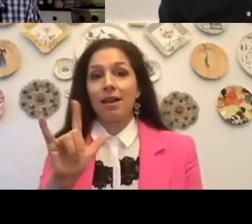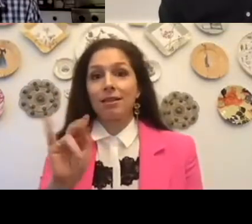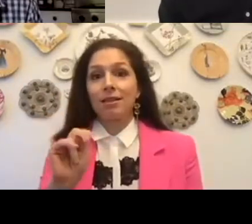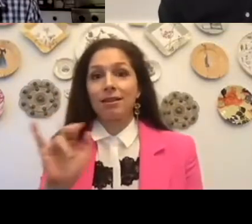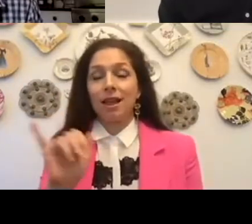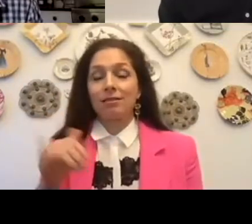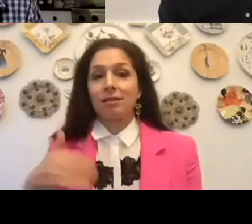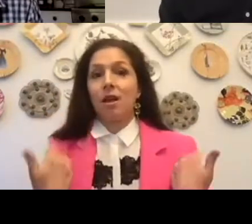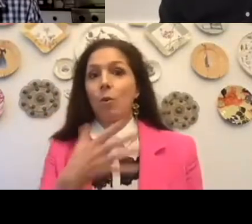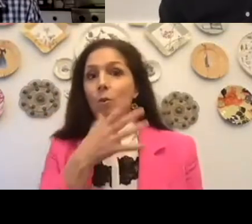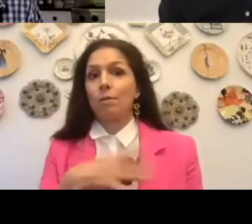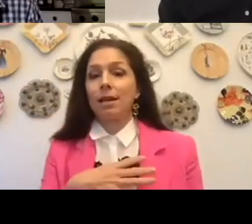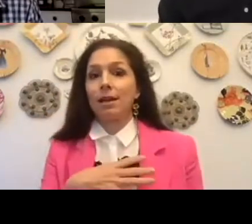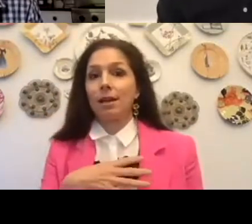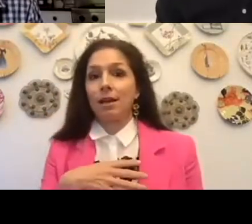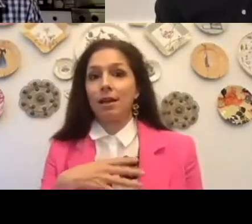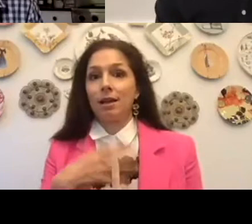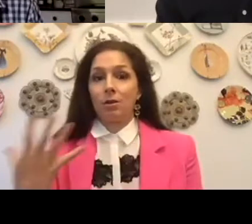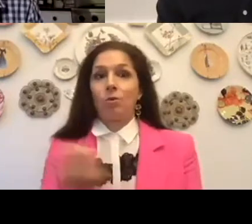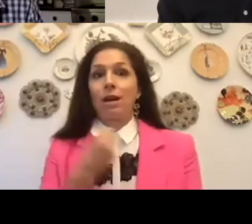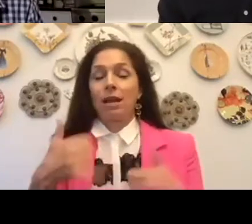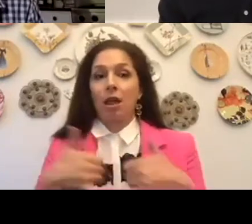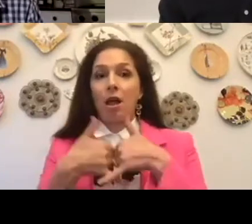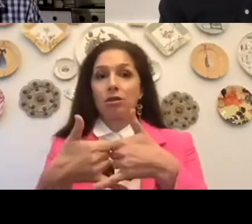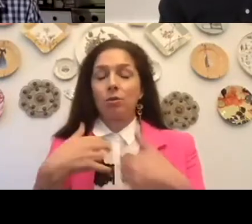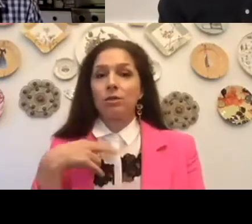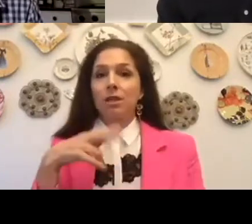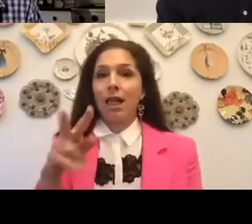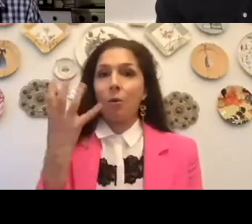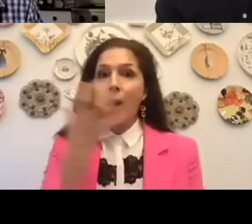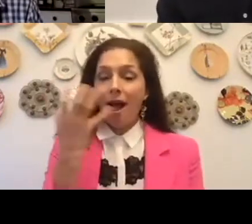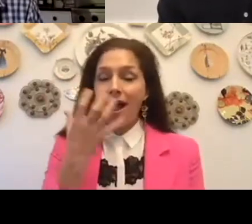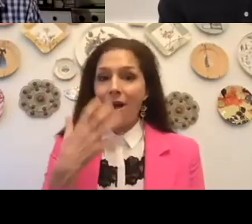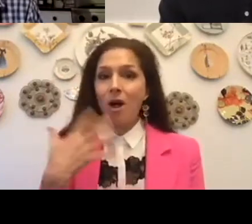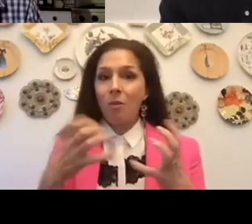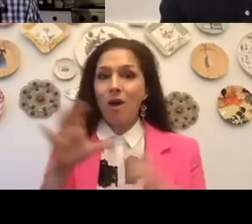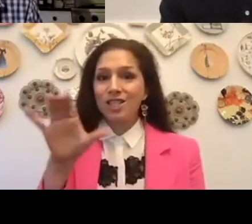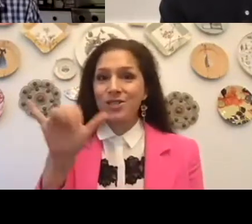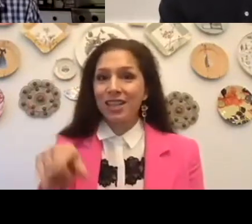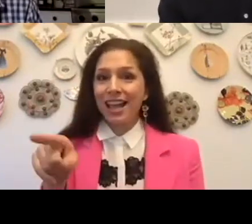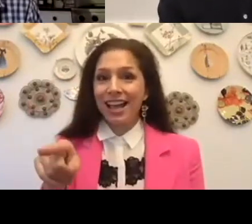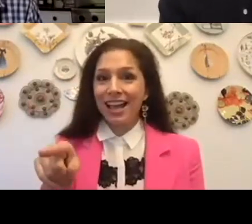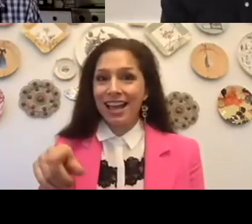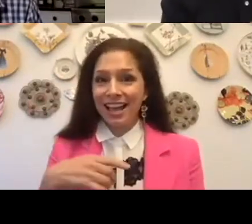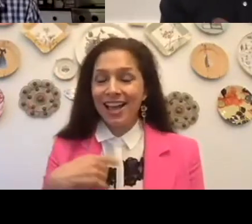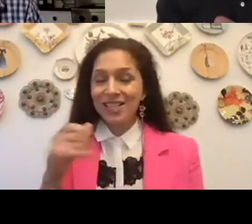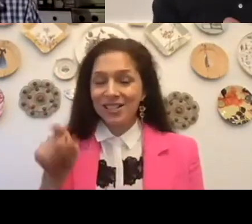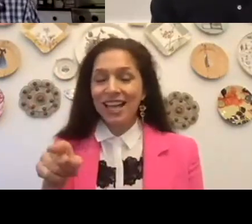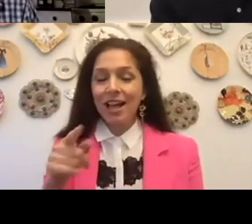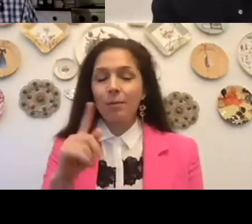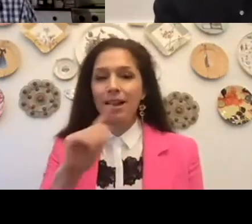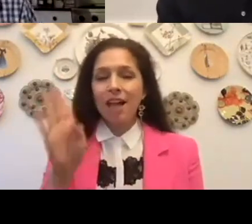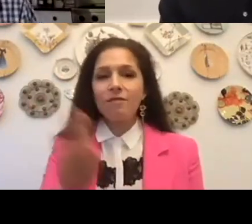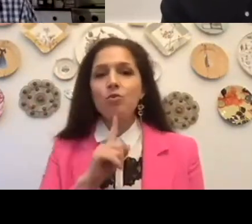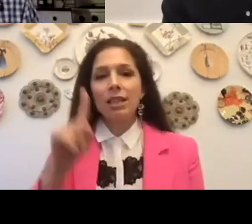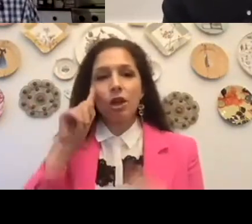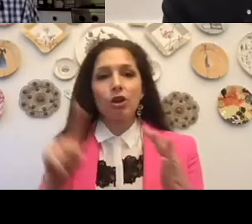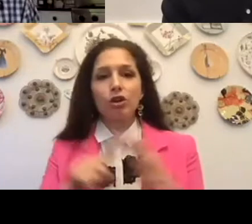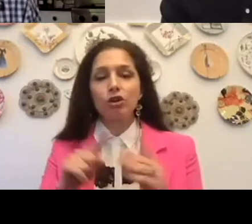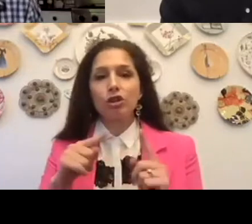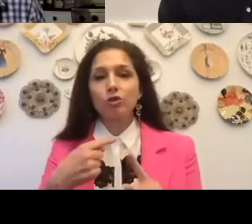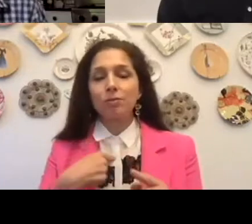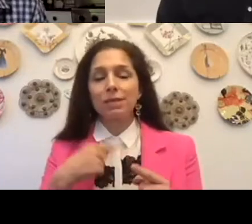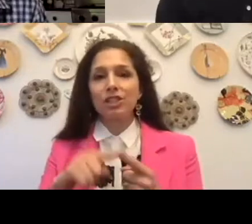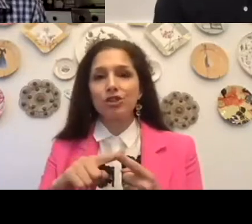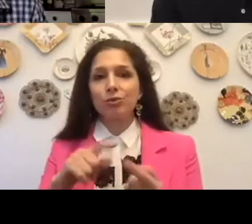Marlee Matlin as a young woman winning the Academy Award, and I was like, wow, I want to do that. But it